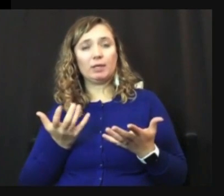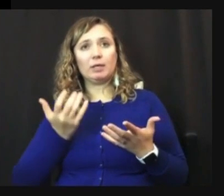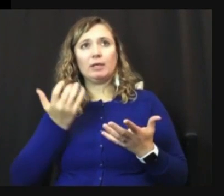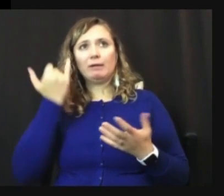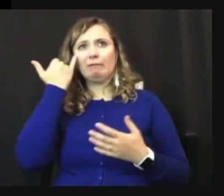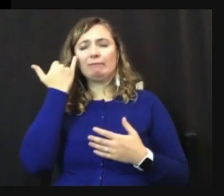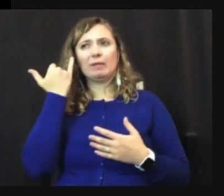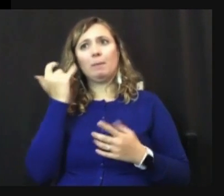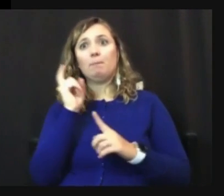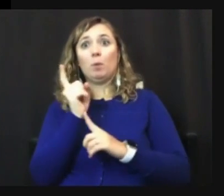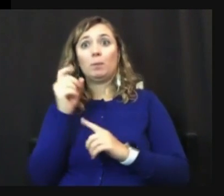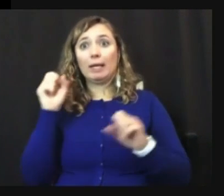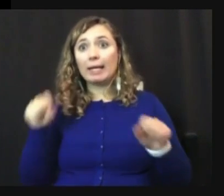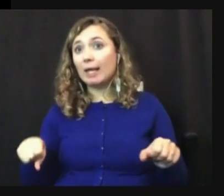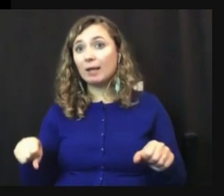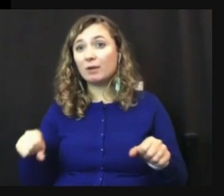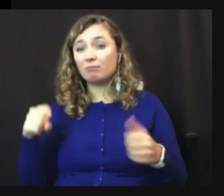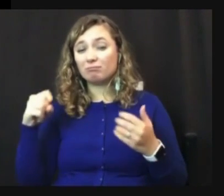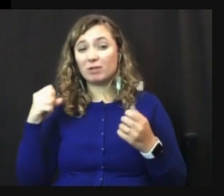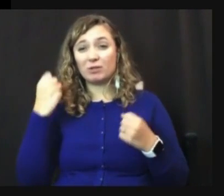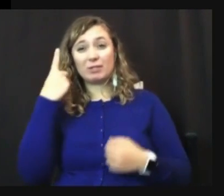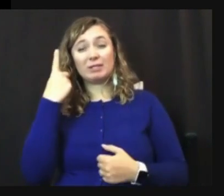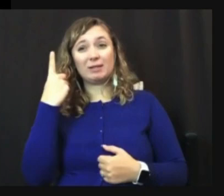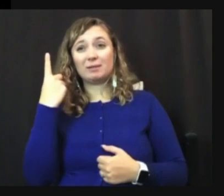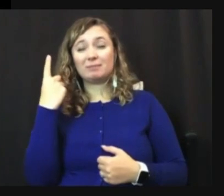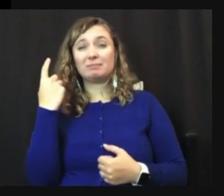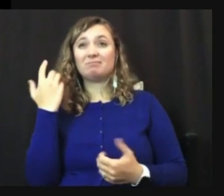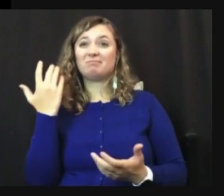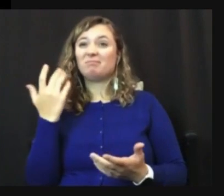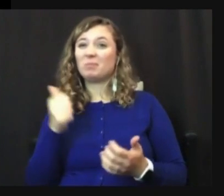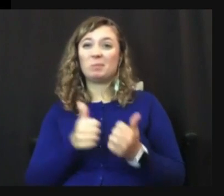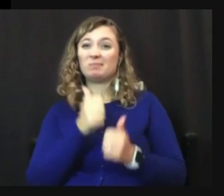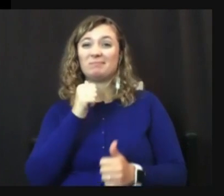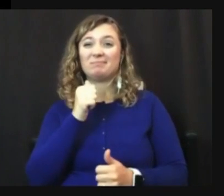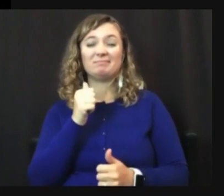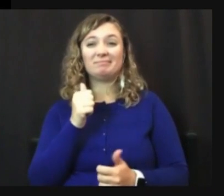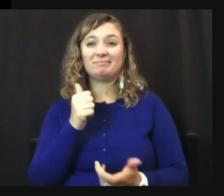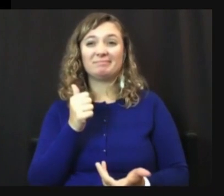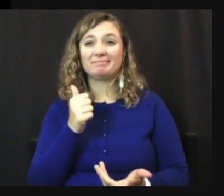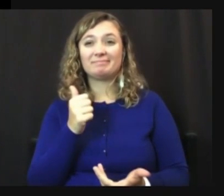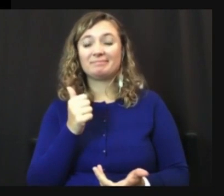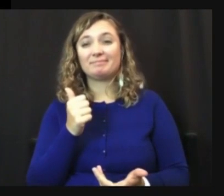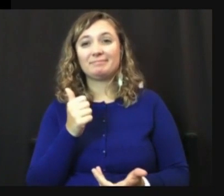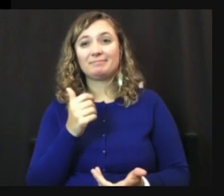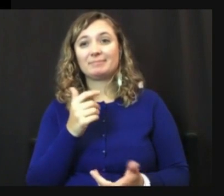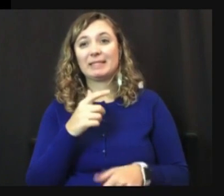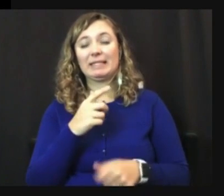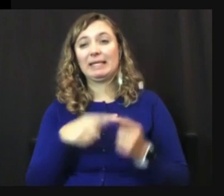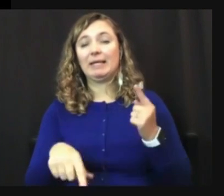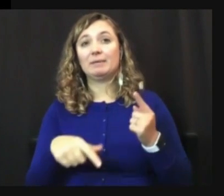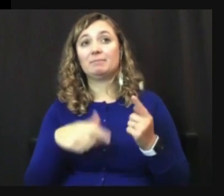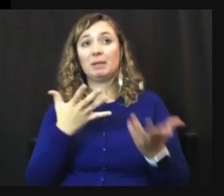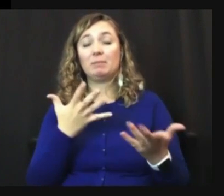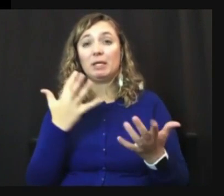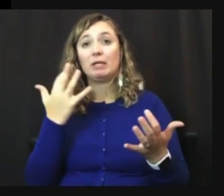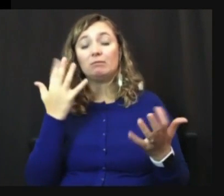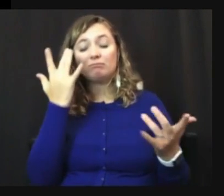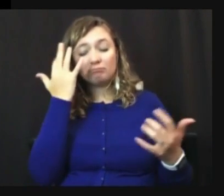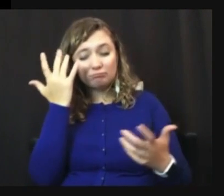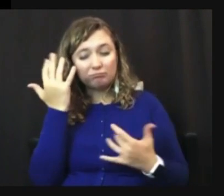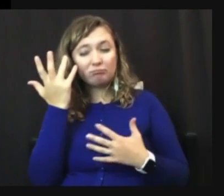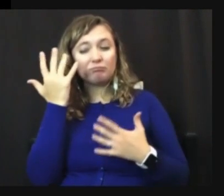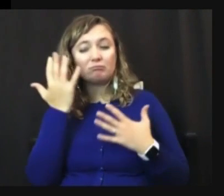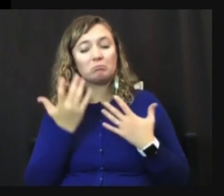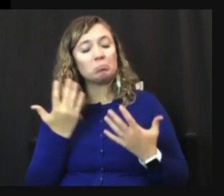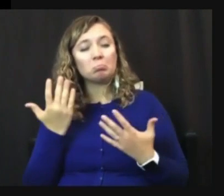not. We can be reflective on the way that we felt. We can guess how we will feel if this thing